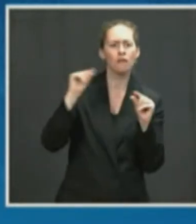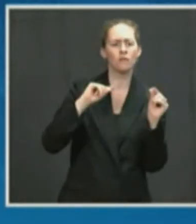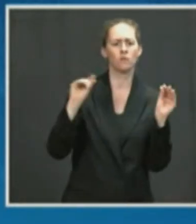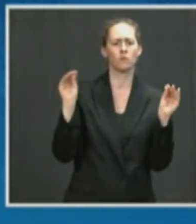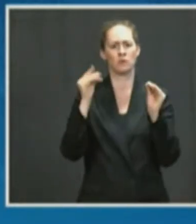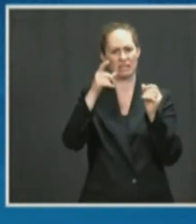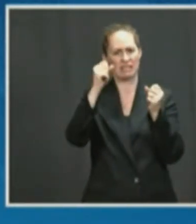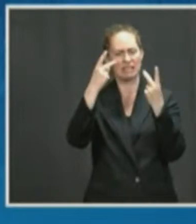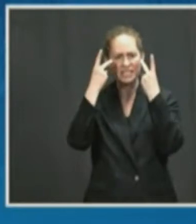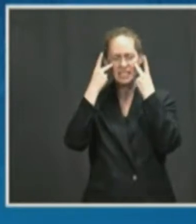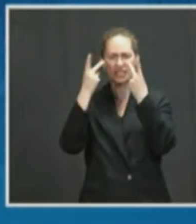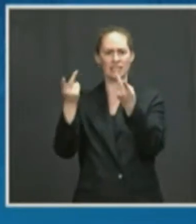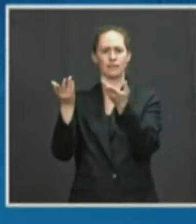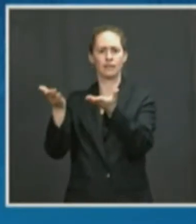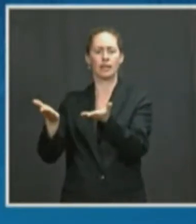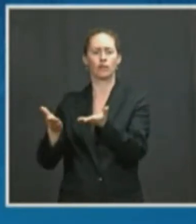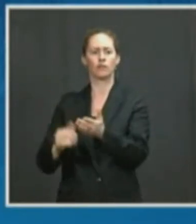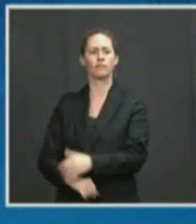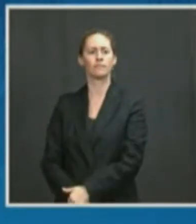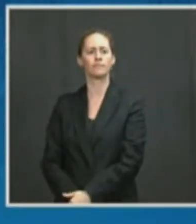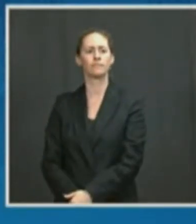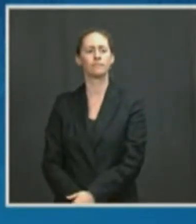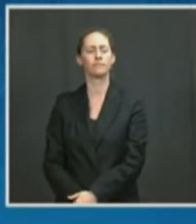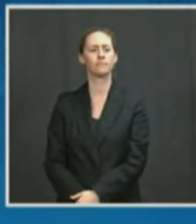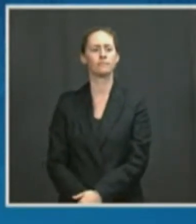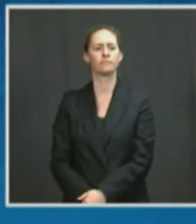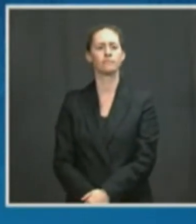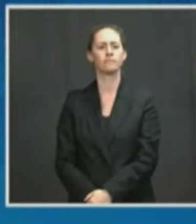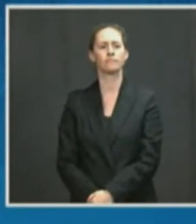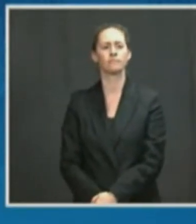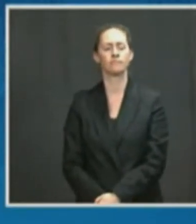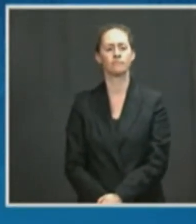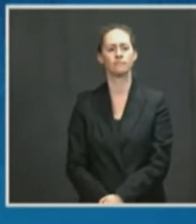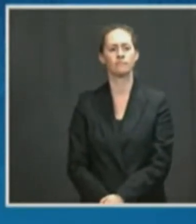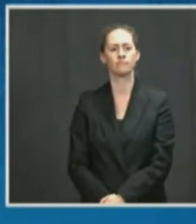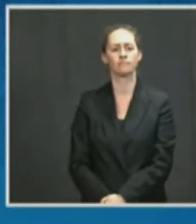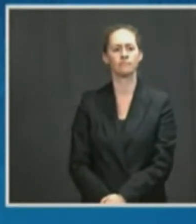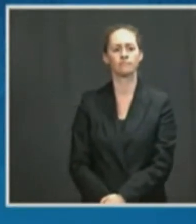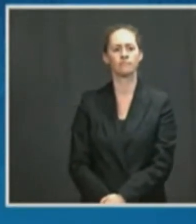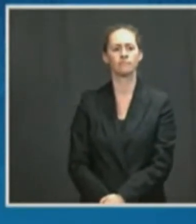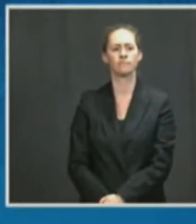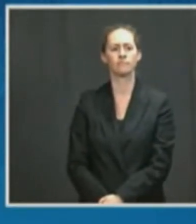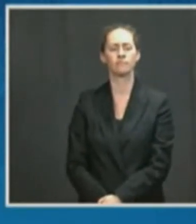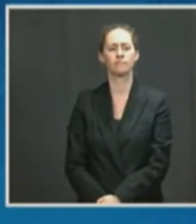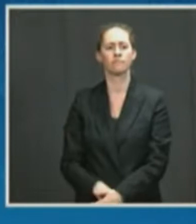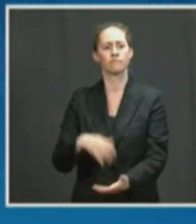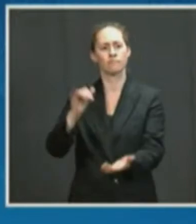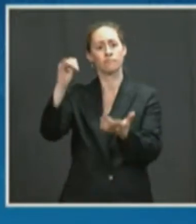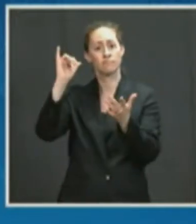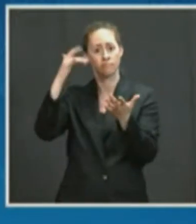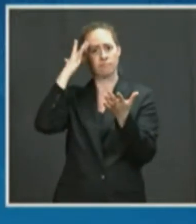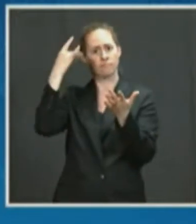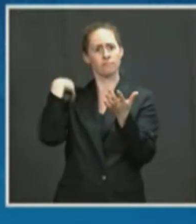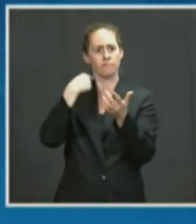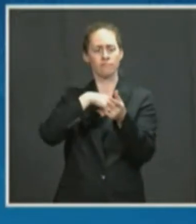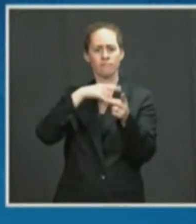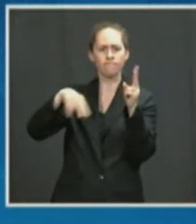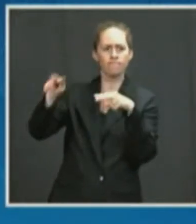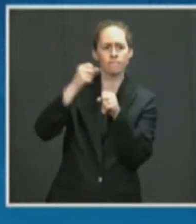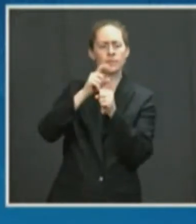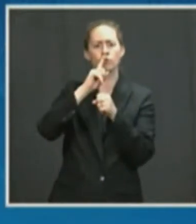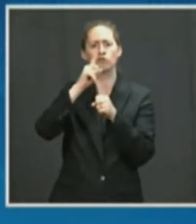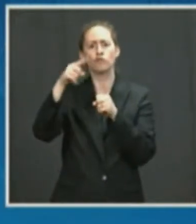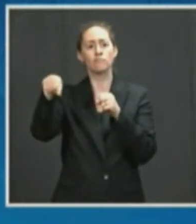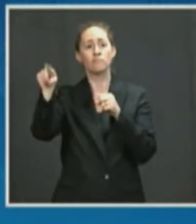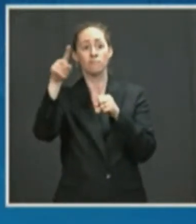mindset that politicians have to be corrupt just because they're politicians. It's not necessarily so. And proof of that